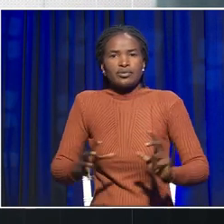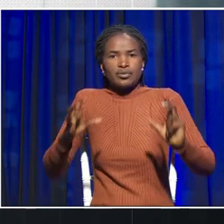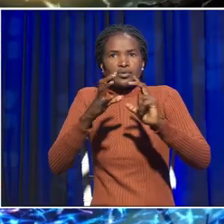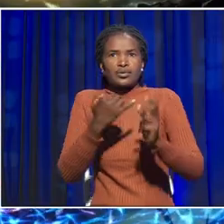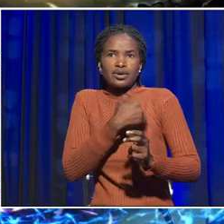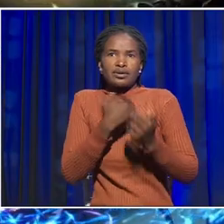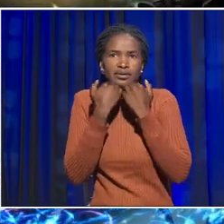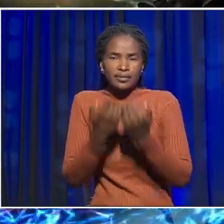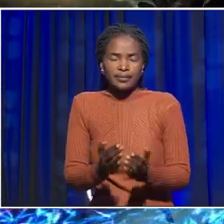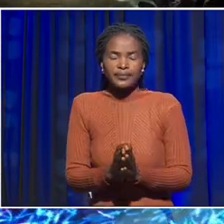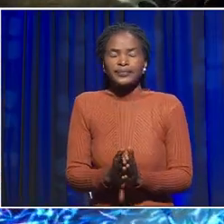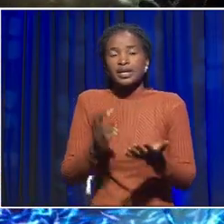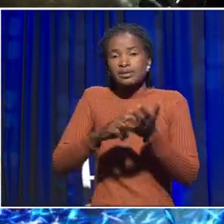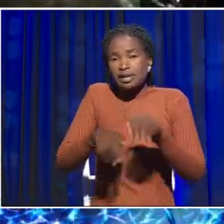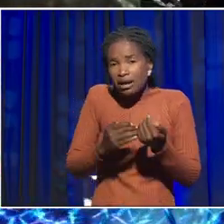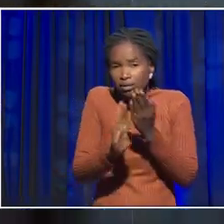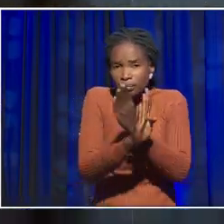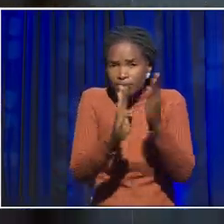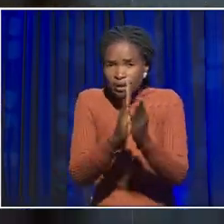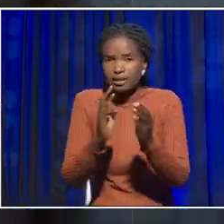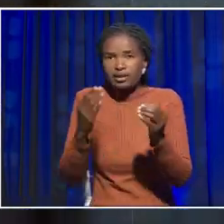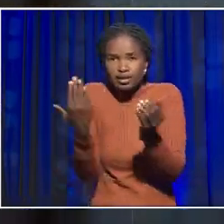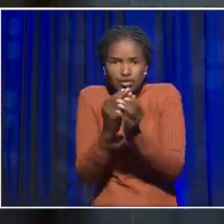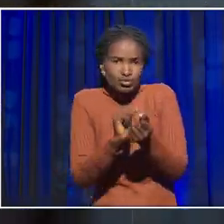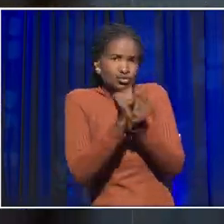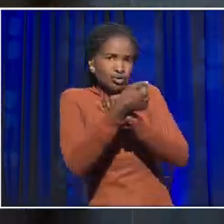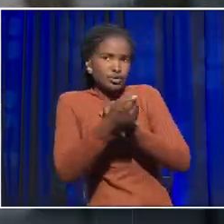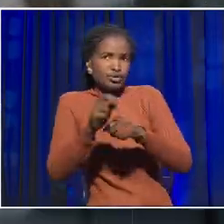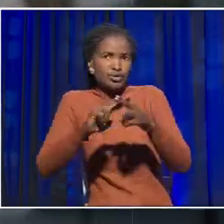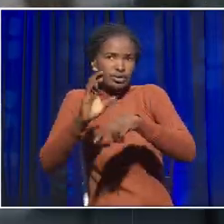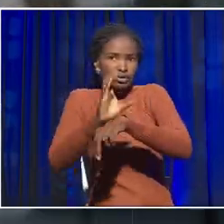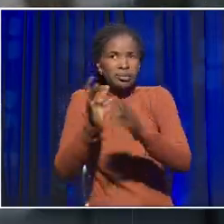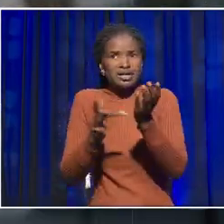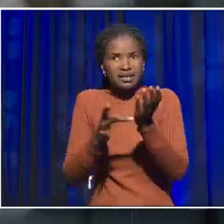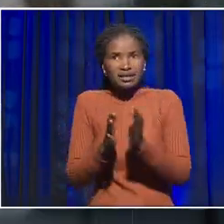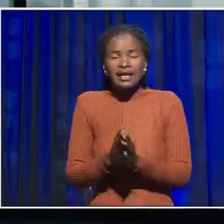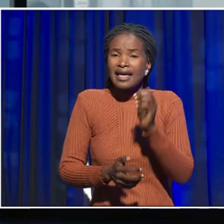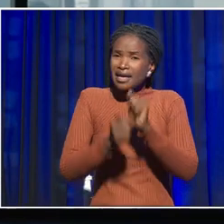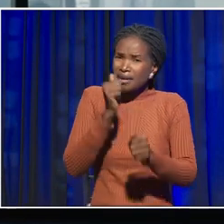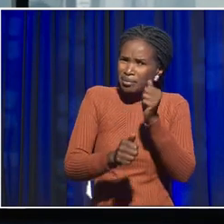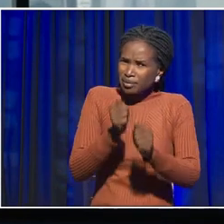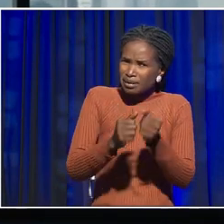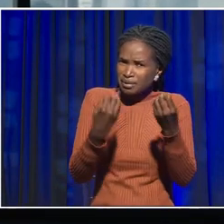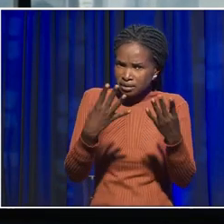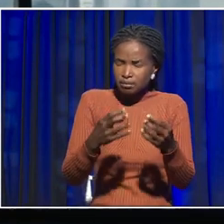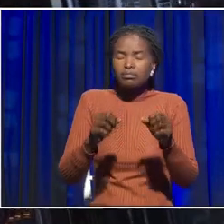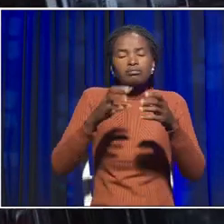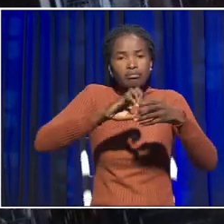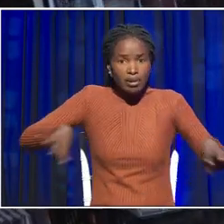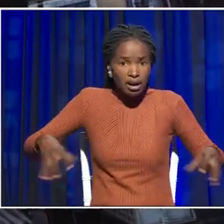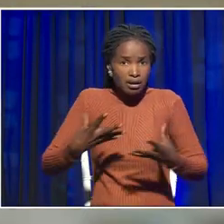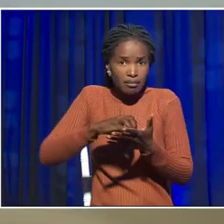we guide this revolution. We can solve the many the social issues through the digital technologies. My hope is that we